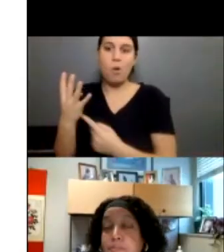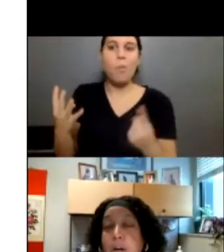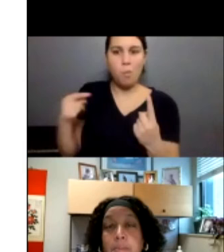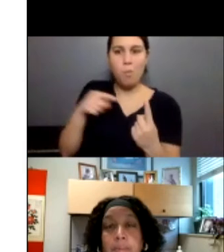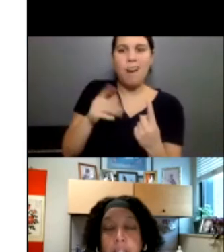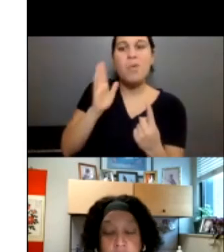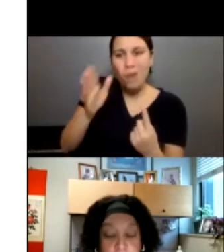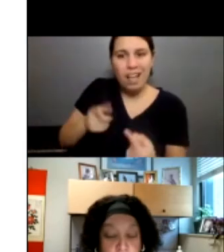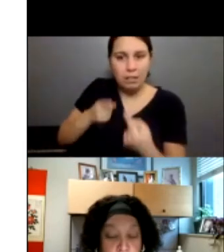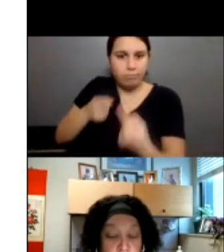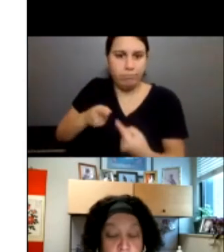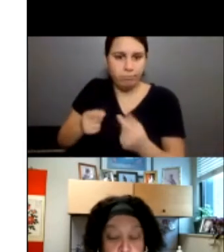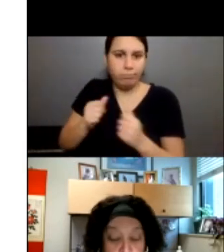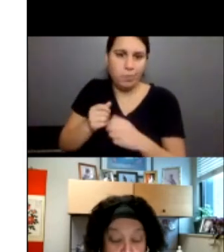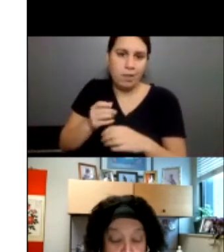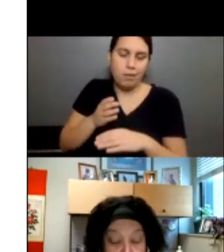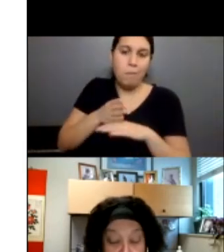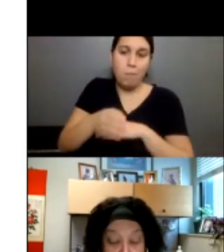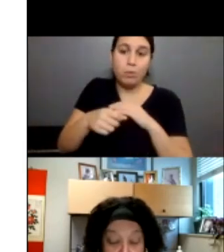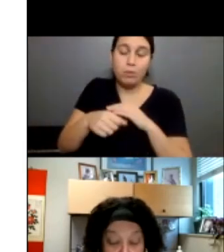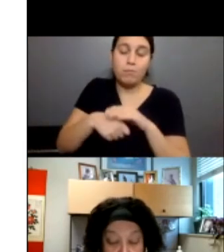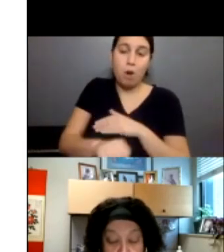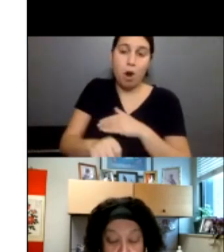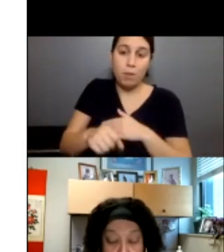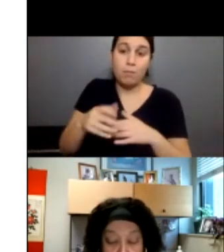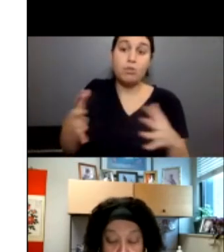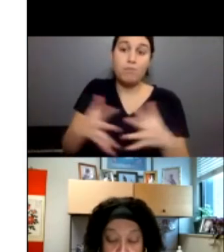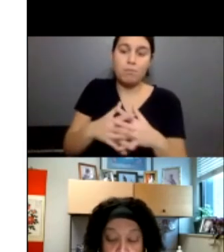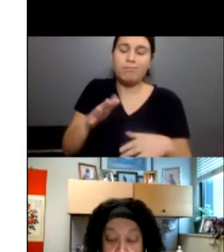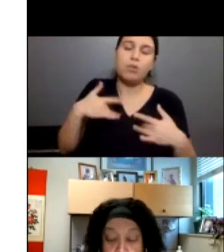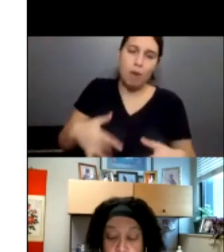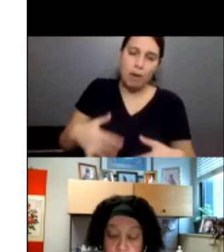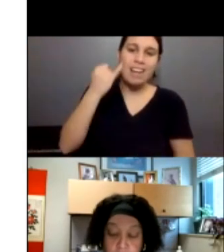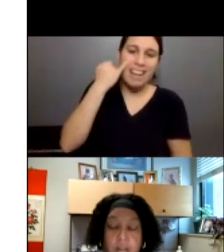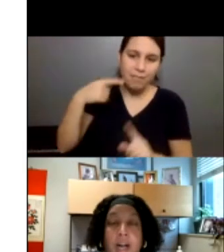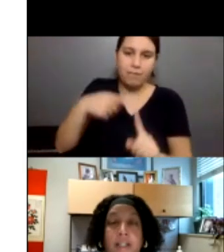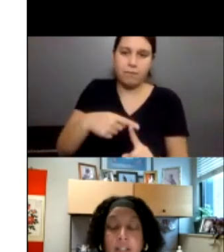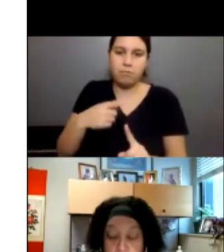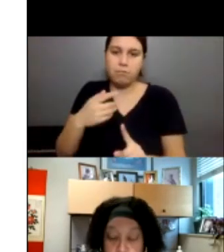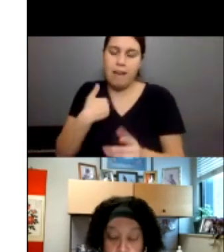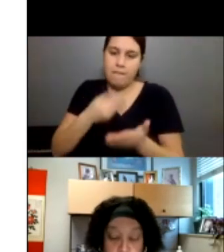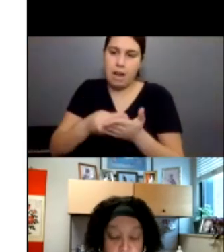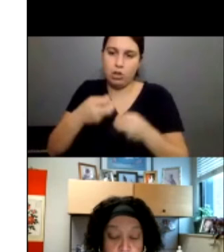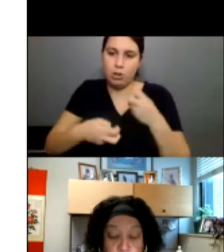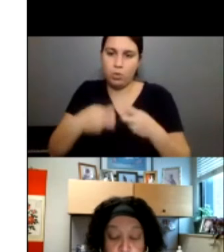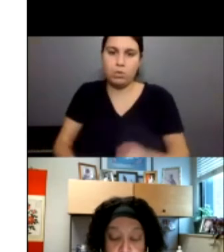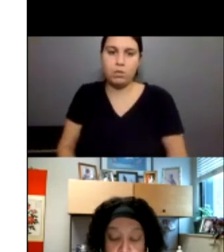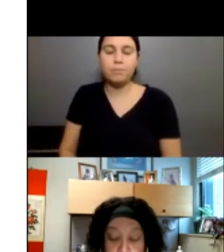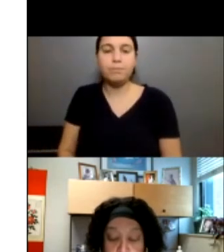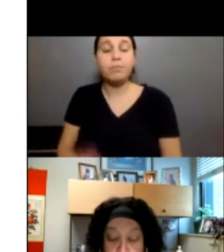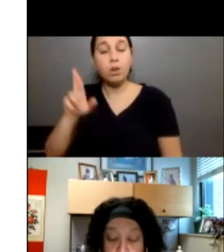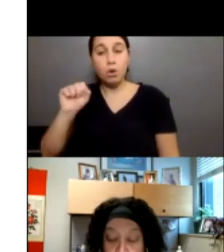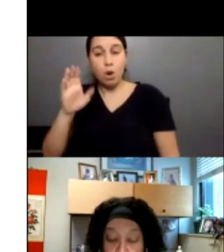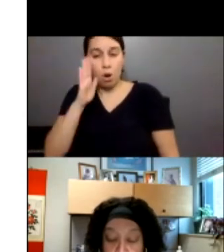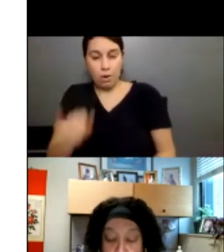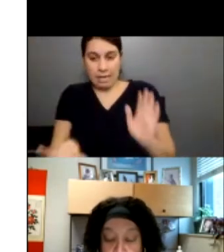with postpartum depression. Outside of ROSE, healthcare is usually focused on identifying and treating